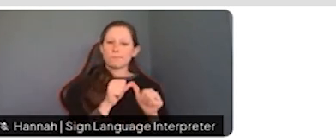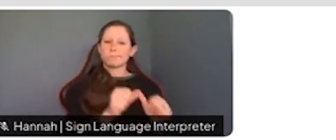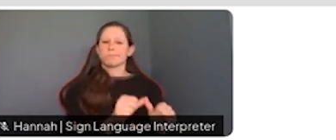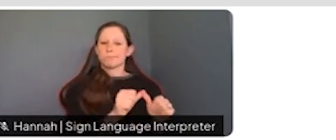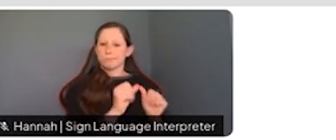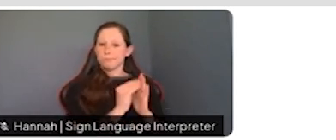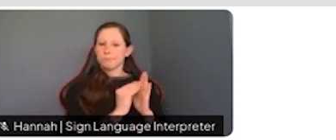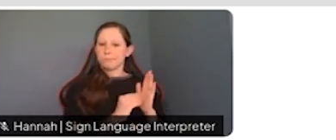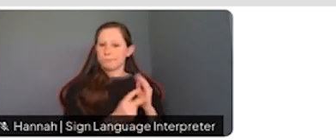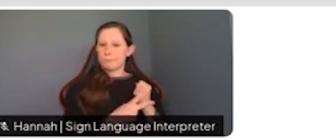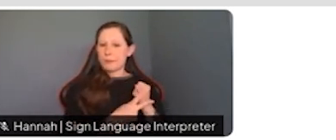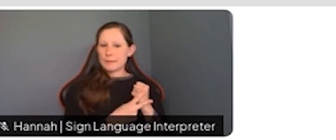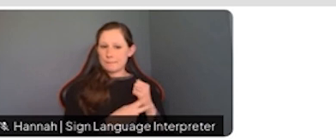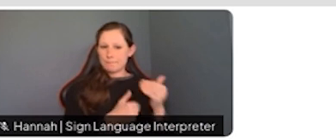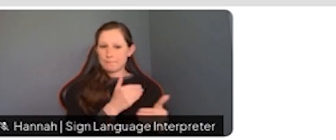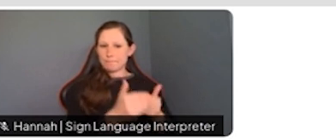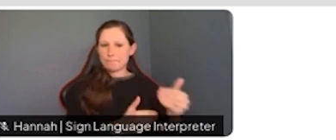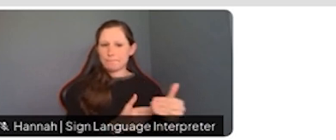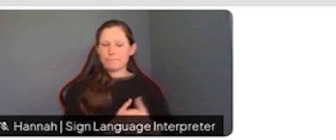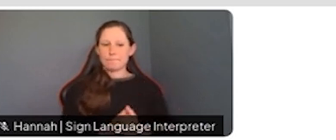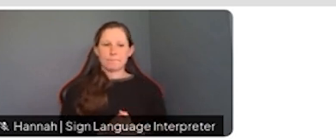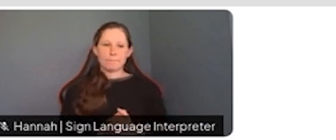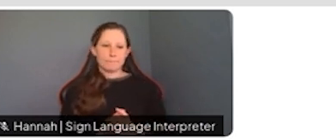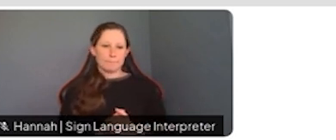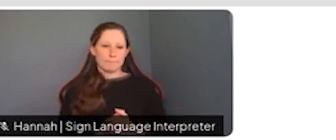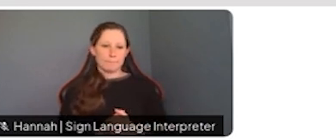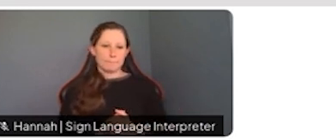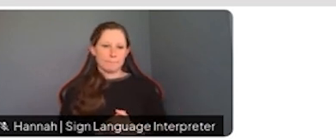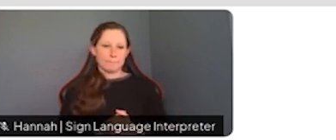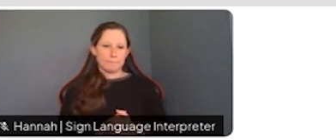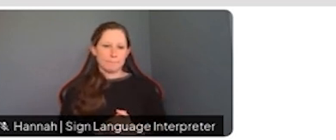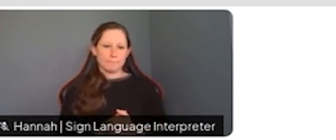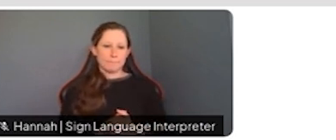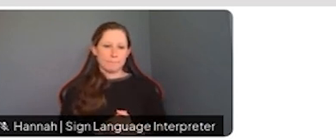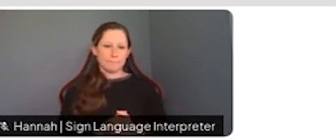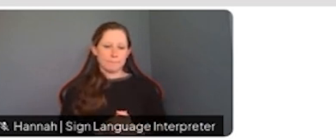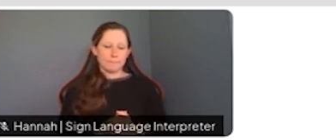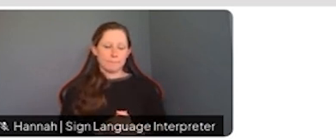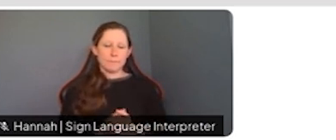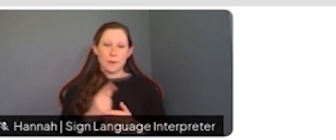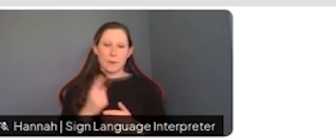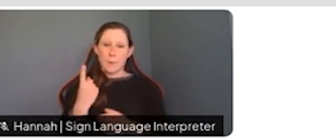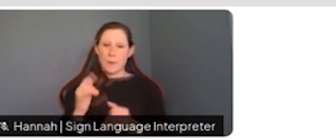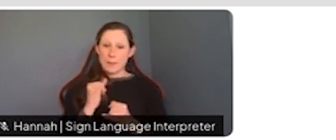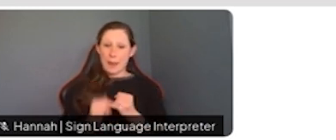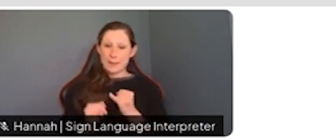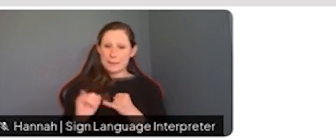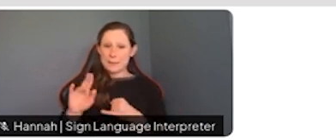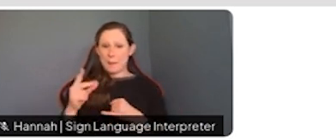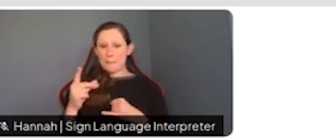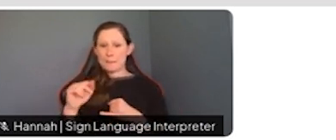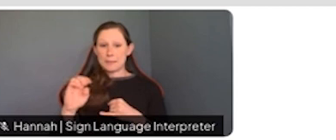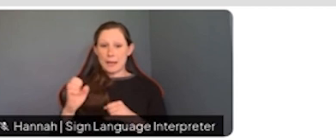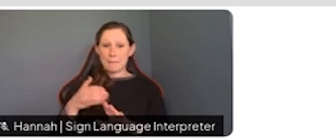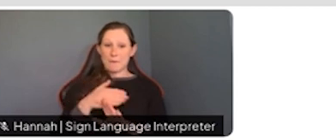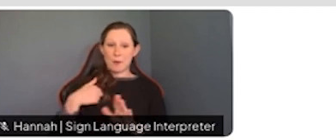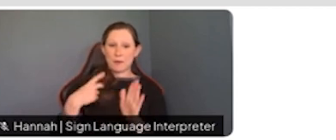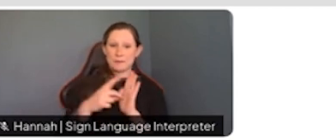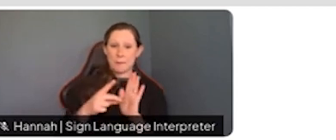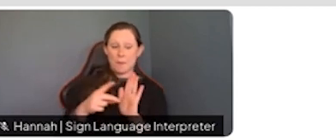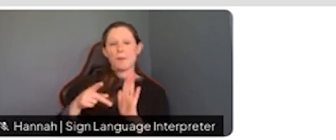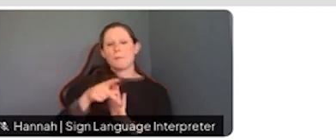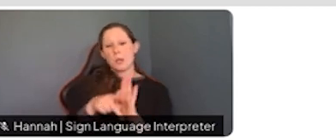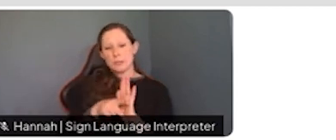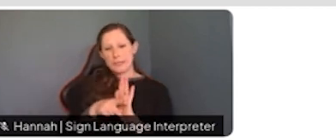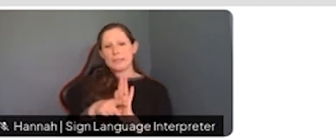time. Okay. And then one last update before we get into the demo is a policy update. And this